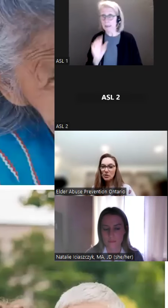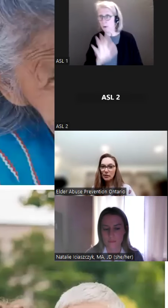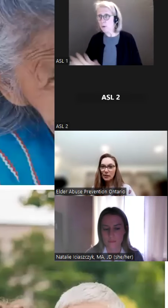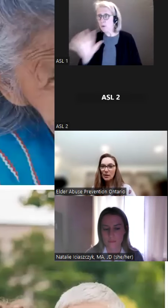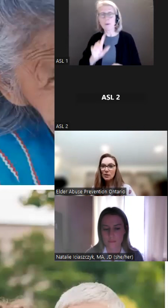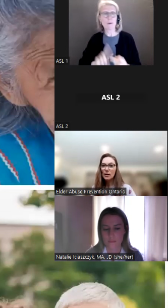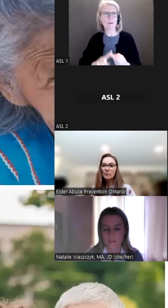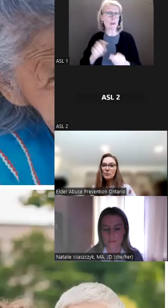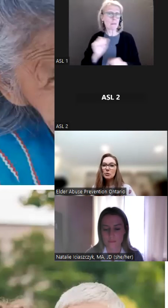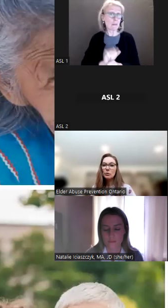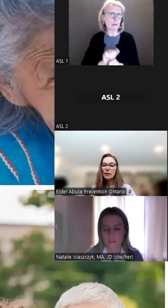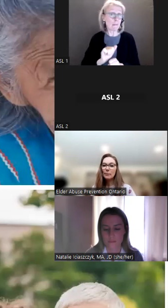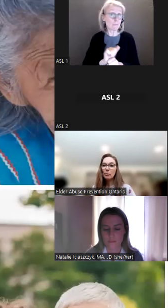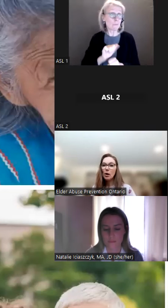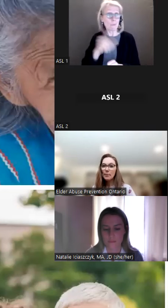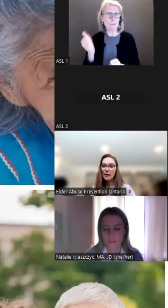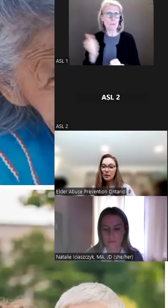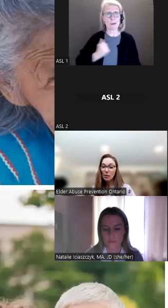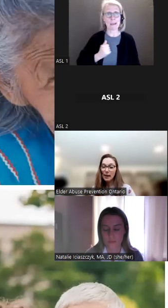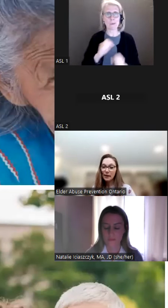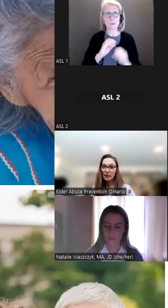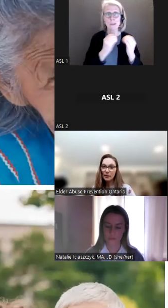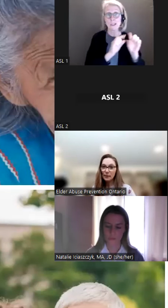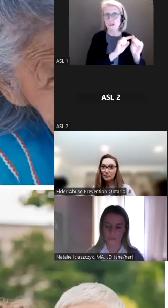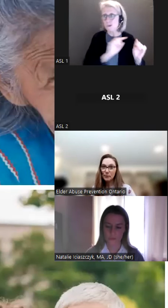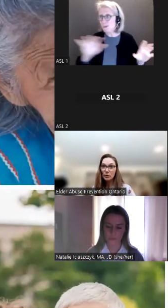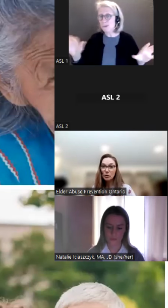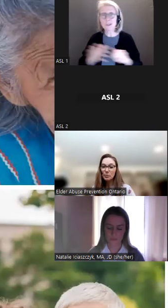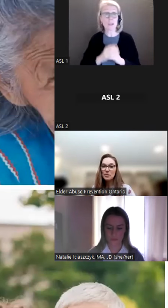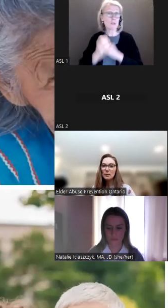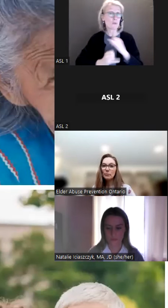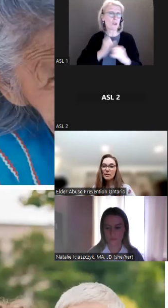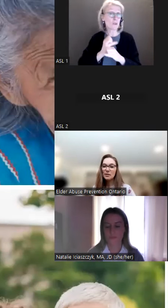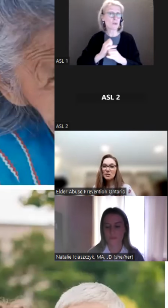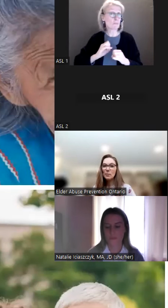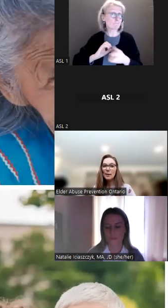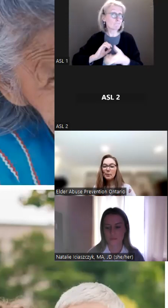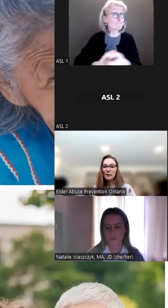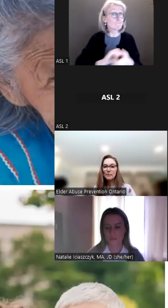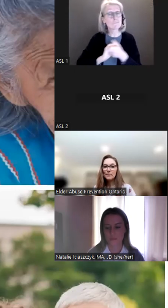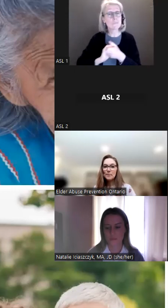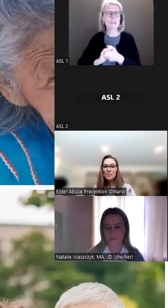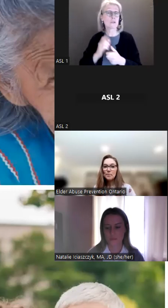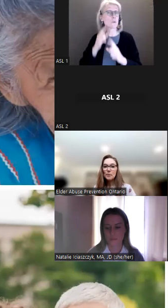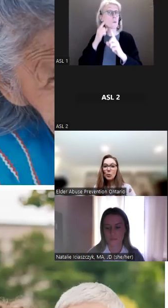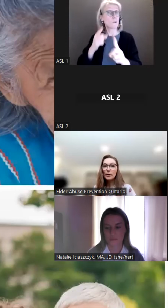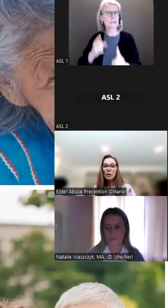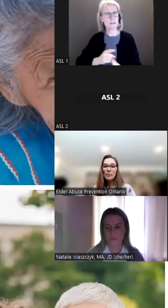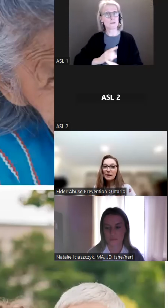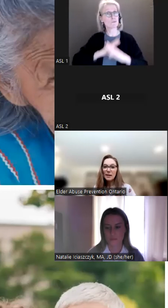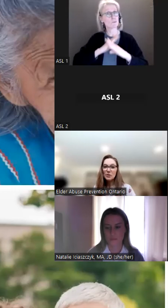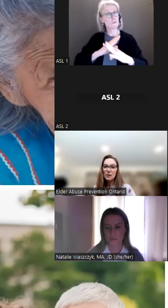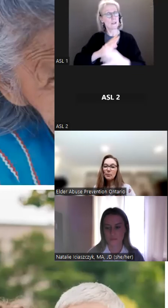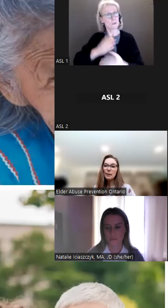and internationally, to look at combating elder abuse and preventing this from happening. We